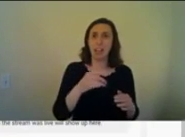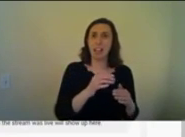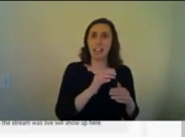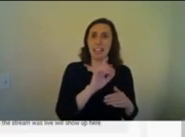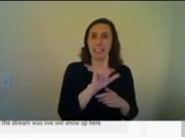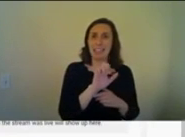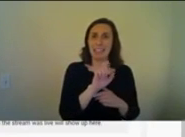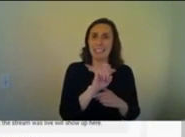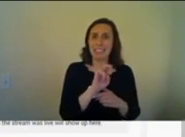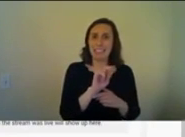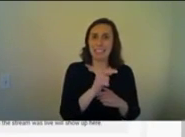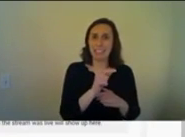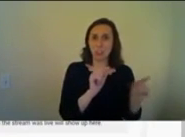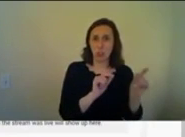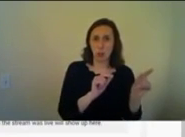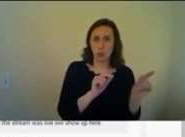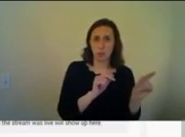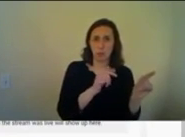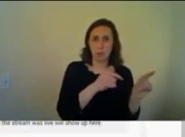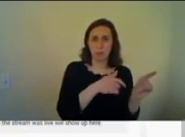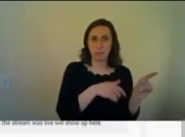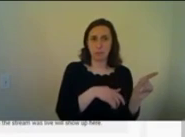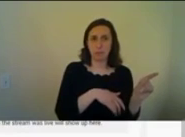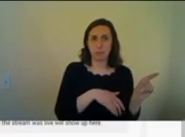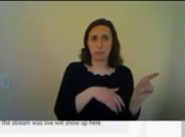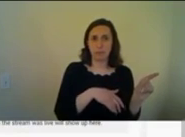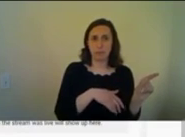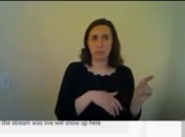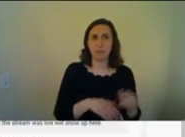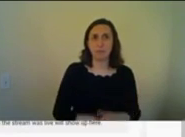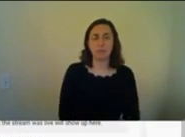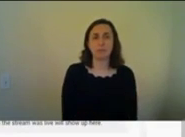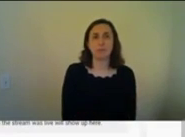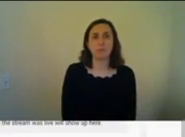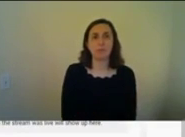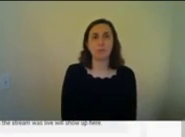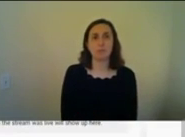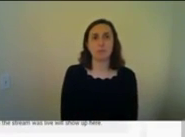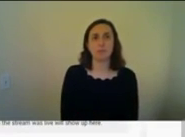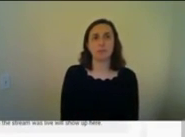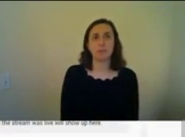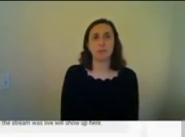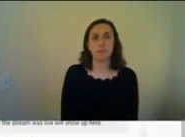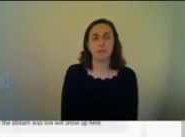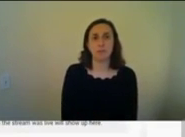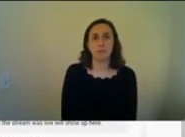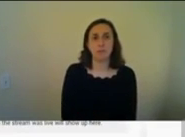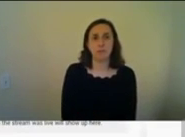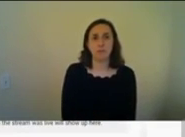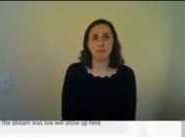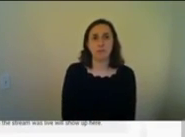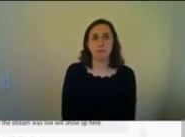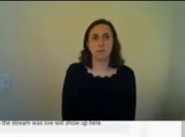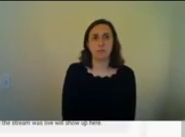time. So I'm going to do 3x to the 4th over 3x squared.